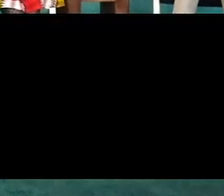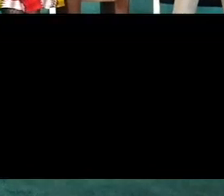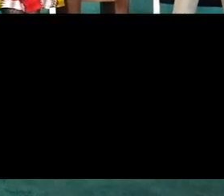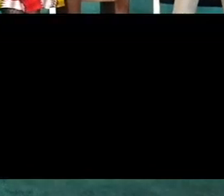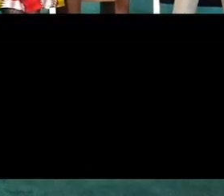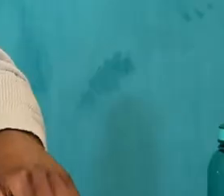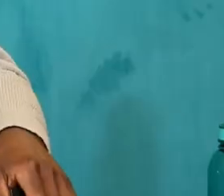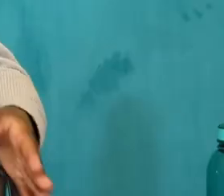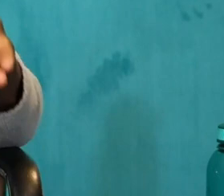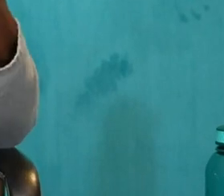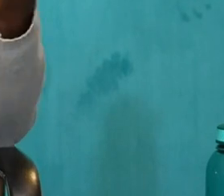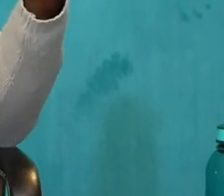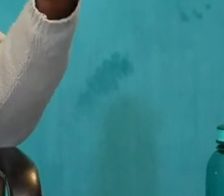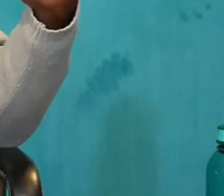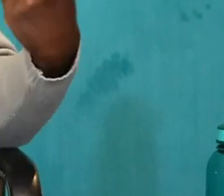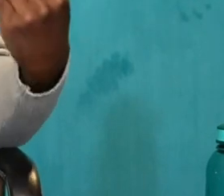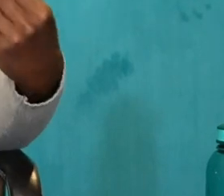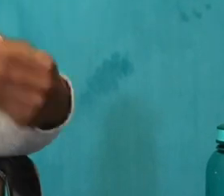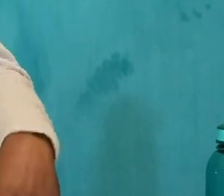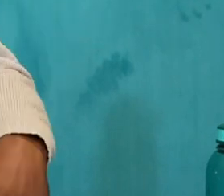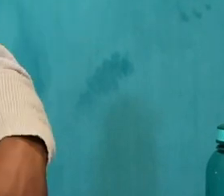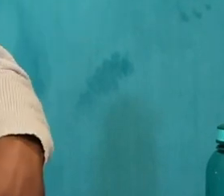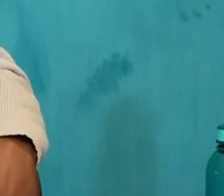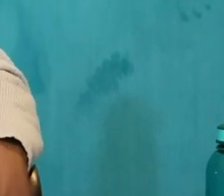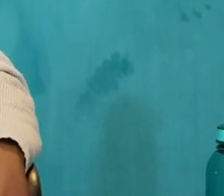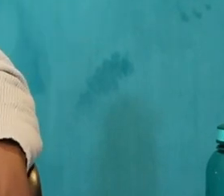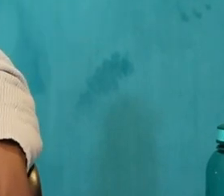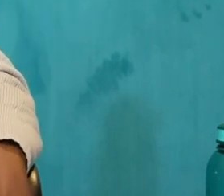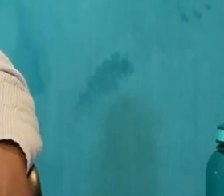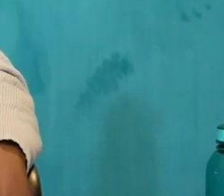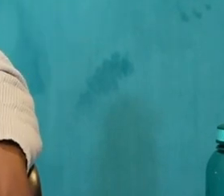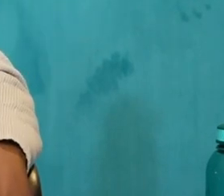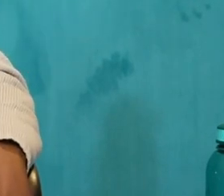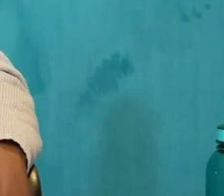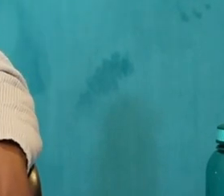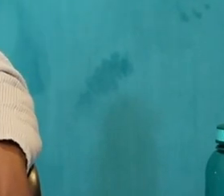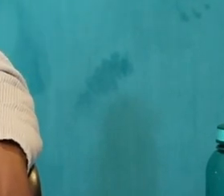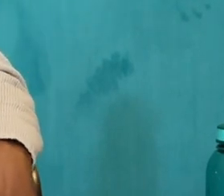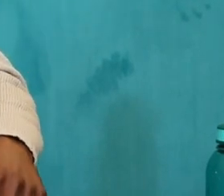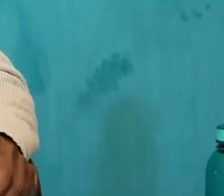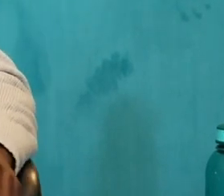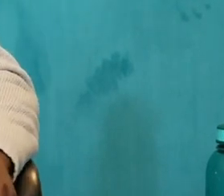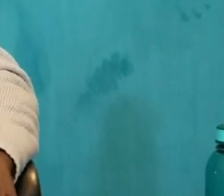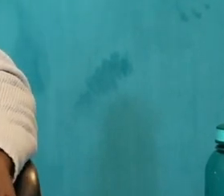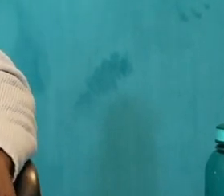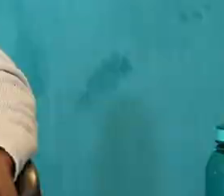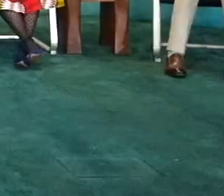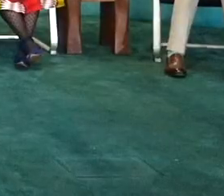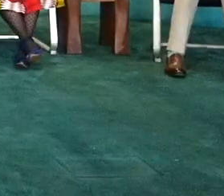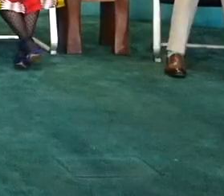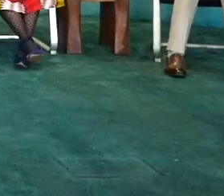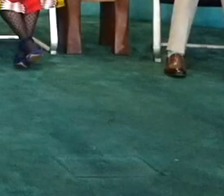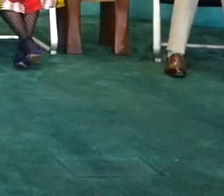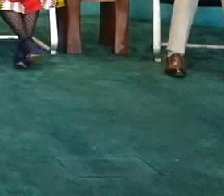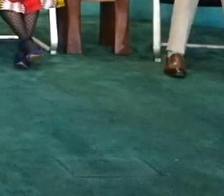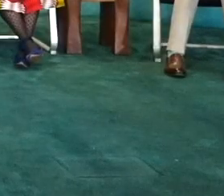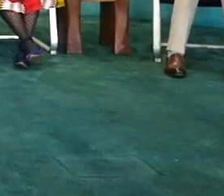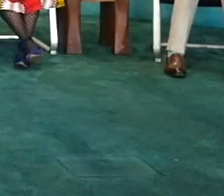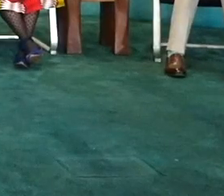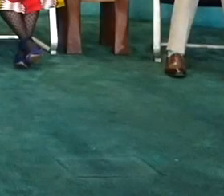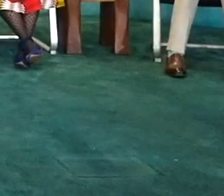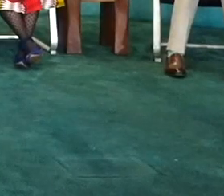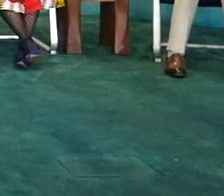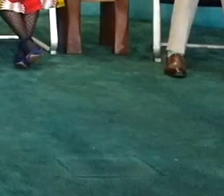their favorite child. Yeah. But they don't know how much they're damaging the family in the long run. Yeah. Yeah. Mm-hmm. And that affects them in the sense that when growing